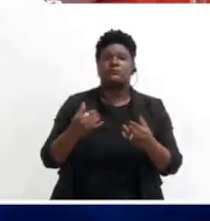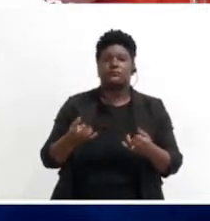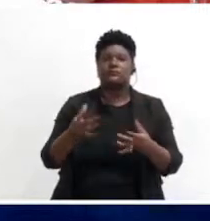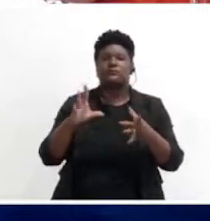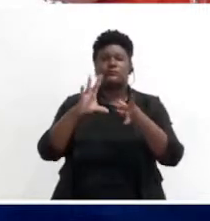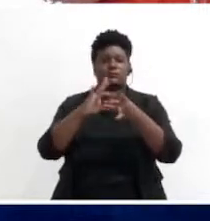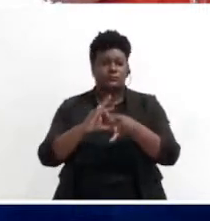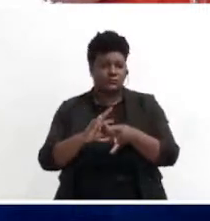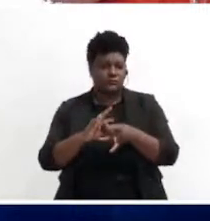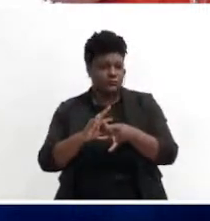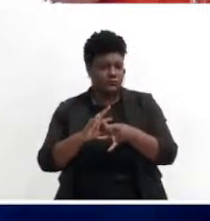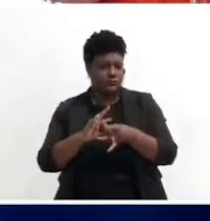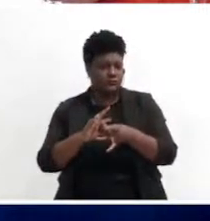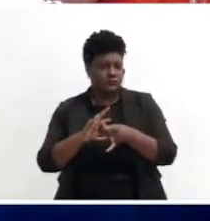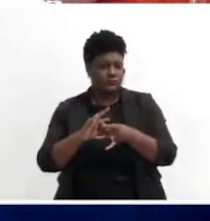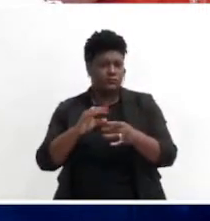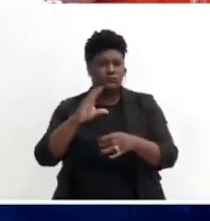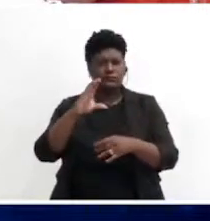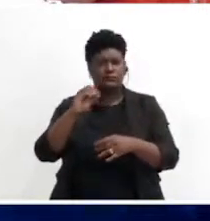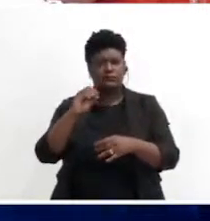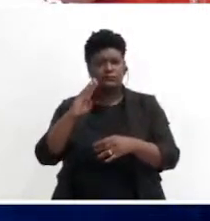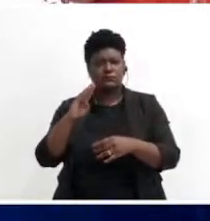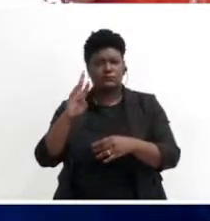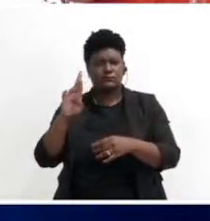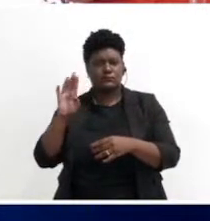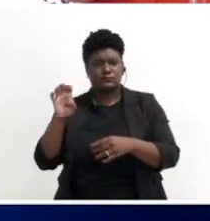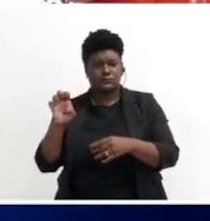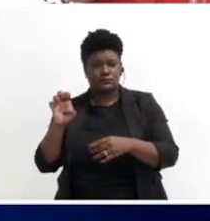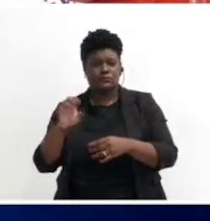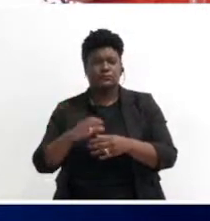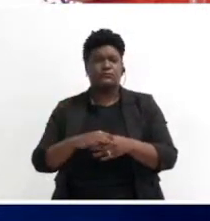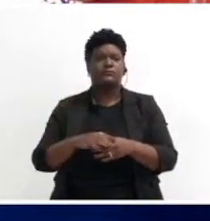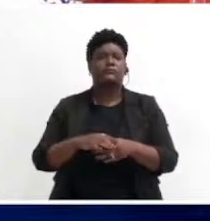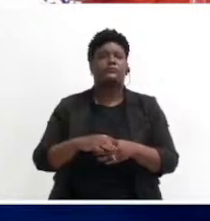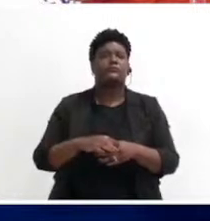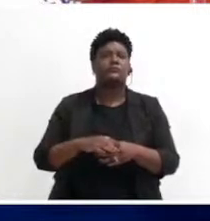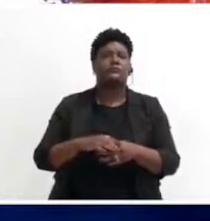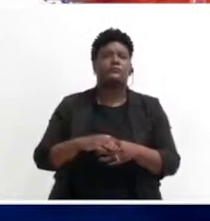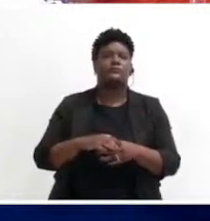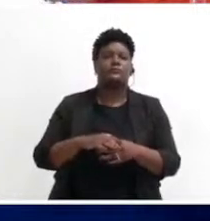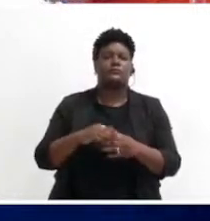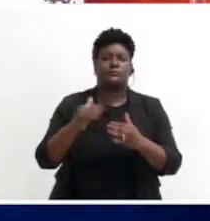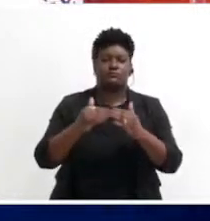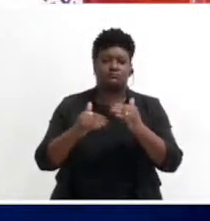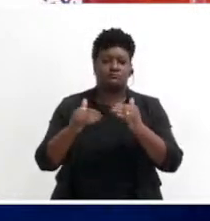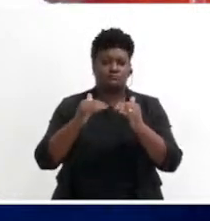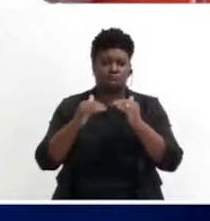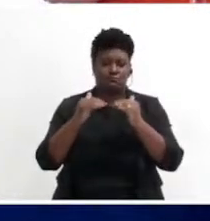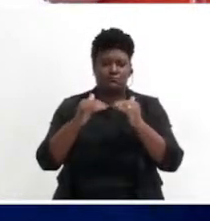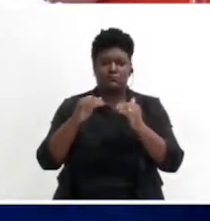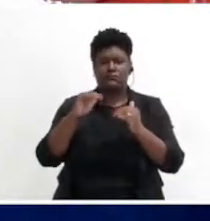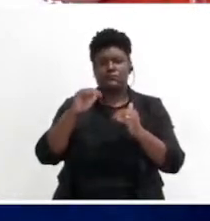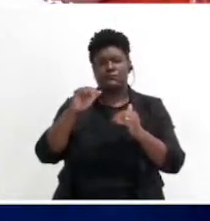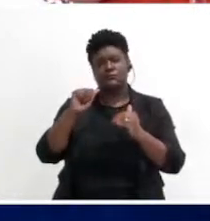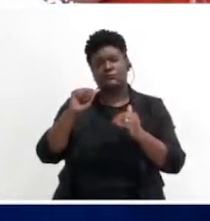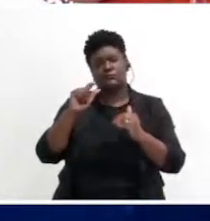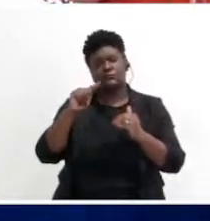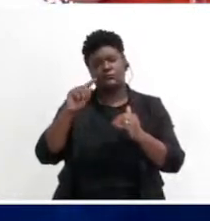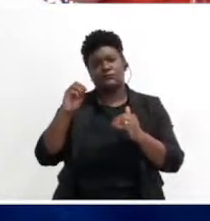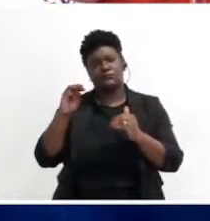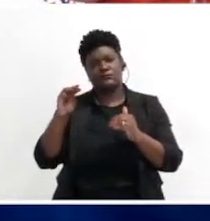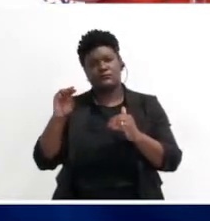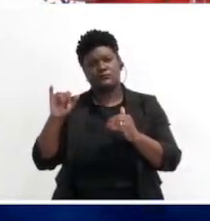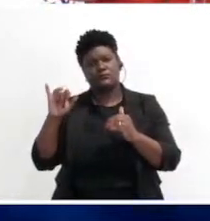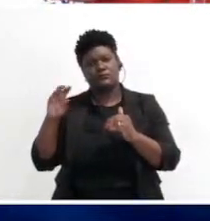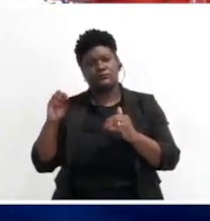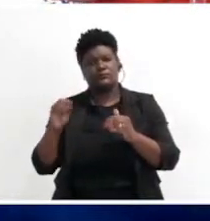level, but it was never really adopted by packaging. It wasn't adopted in kind of the older times,